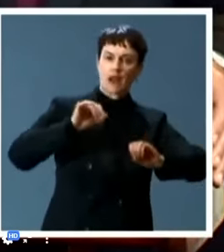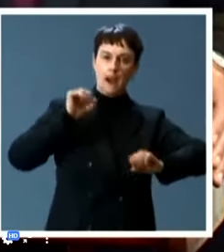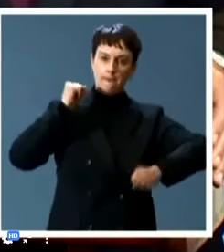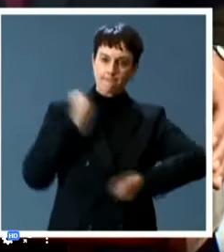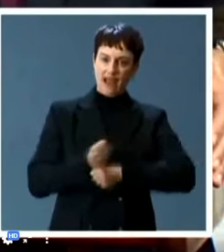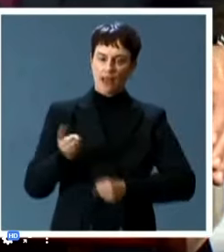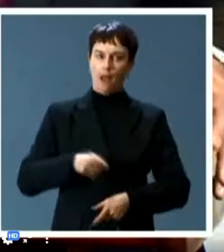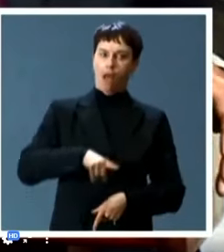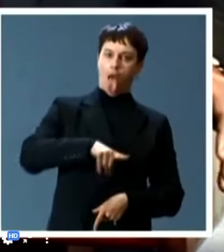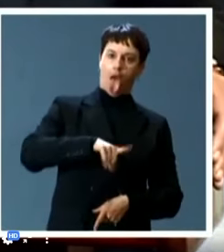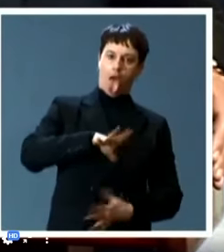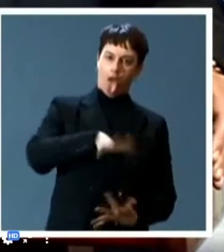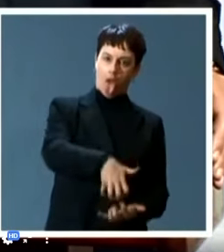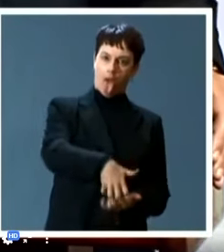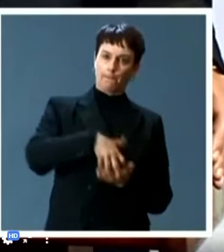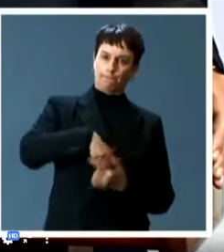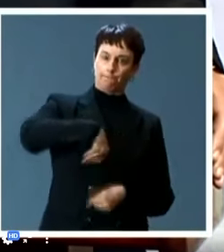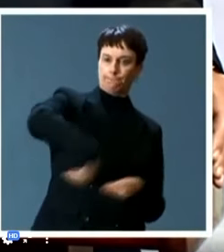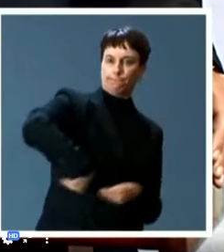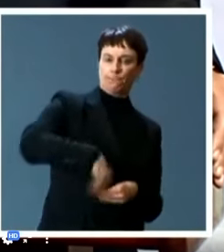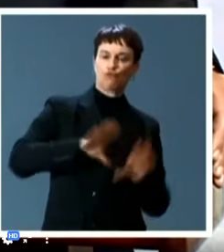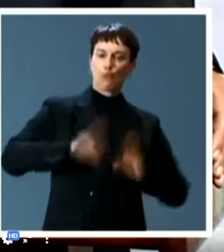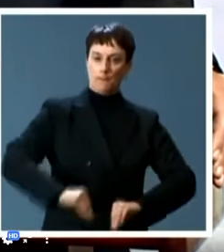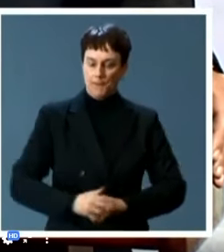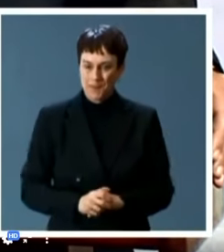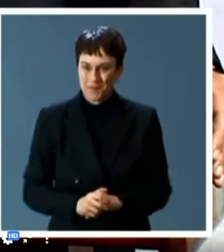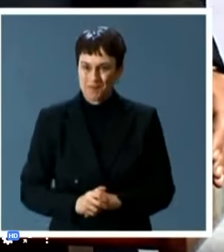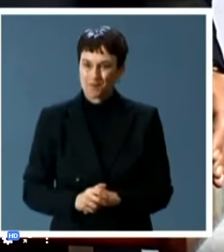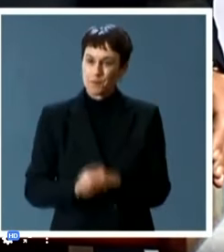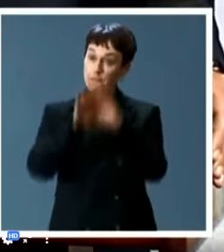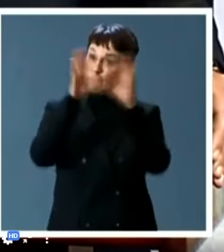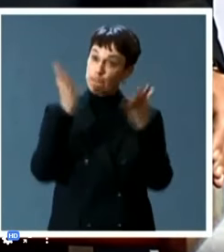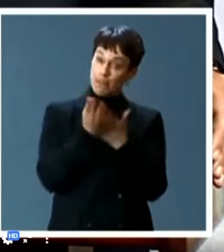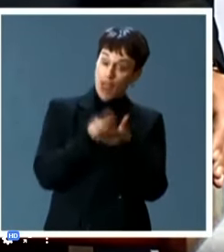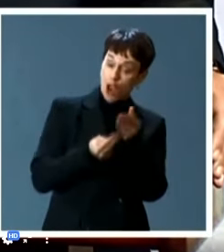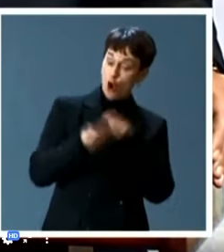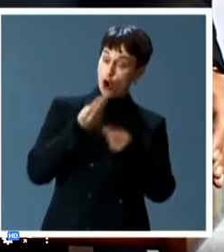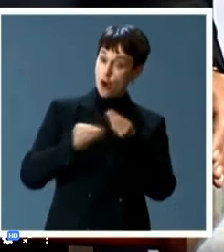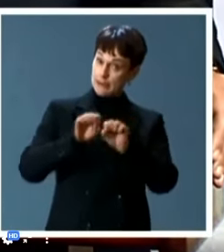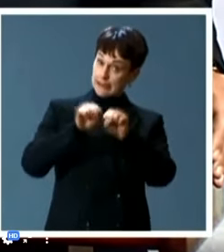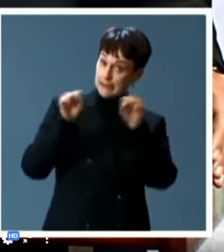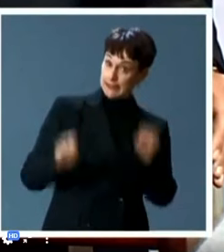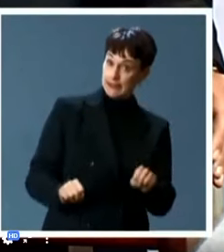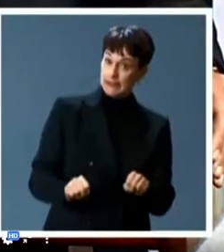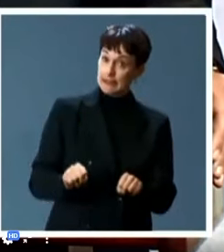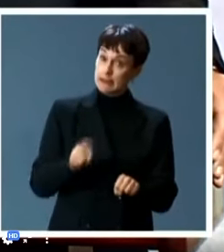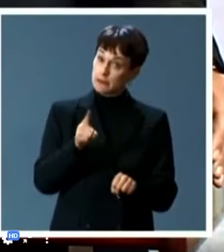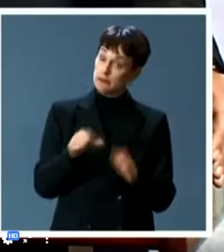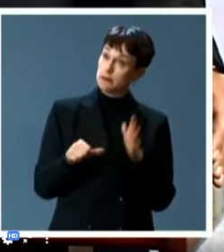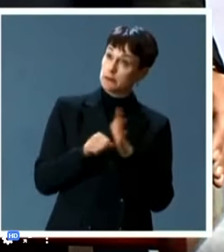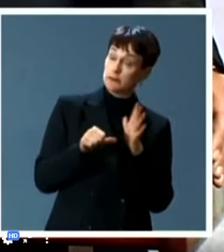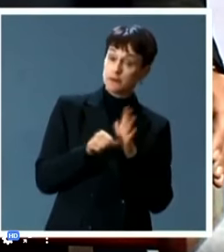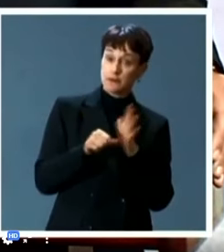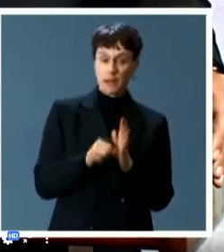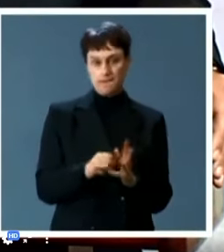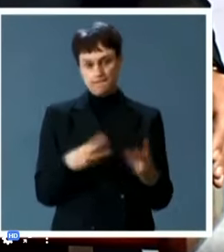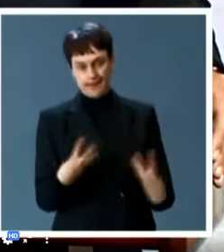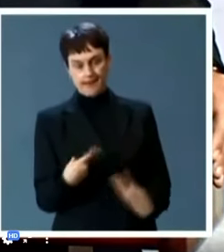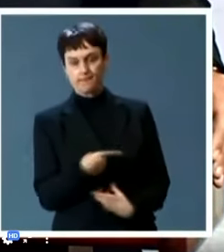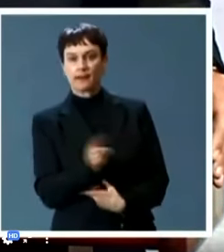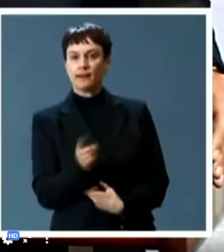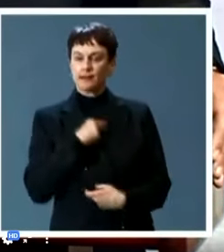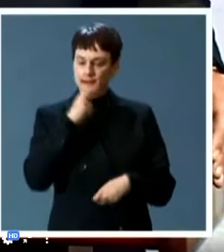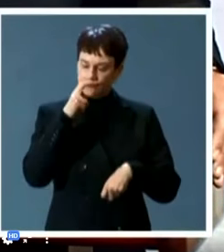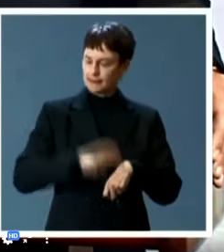facts. The global political and economic system is not delivering on critical global public goods: public